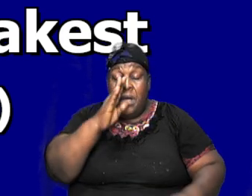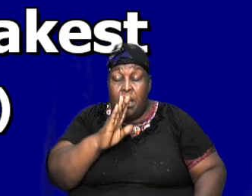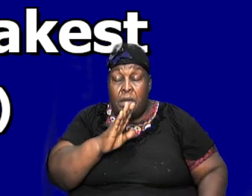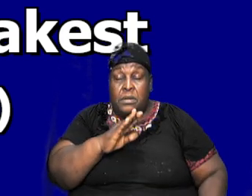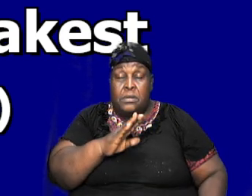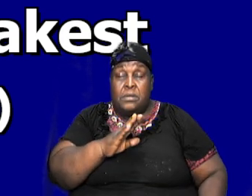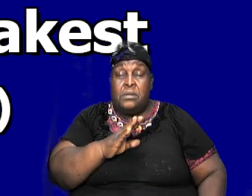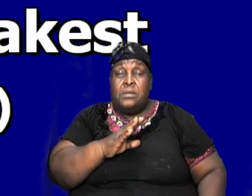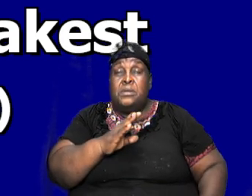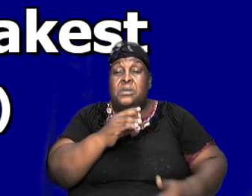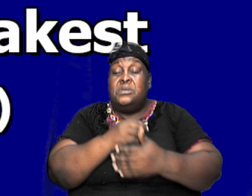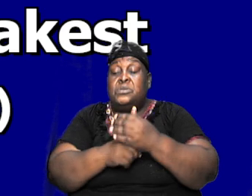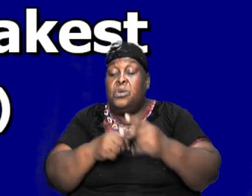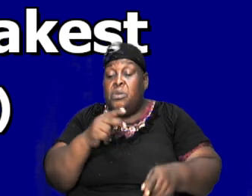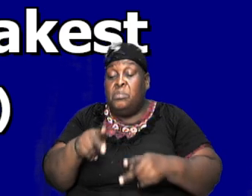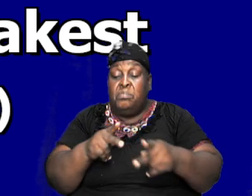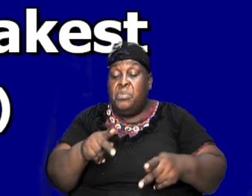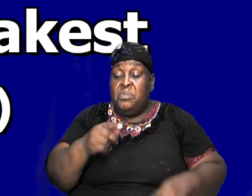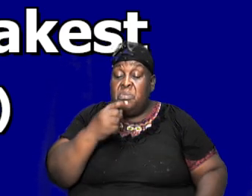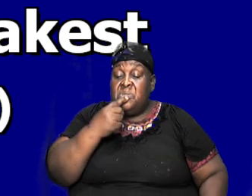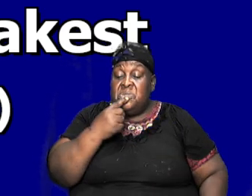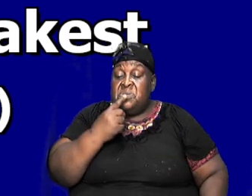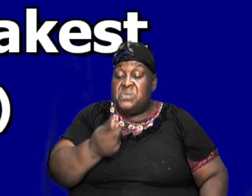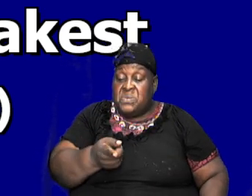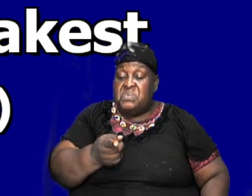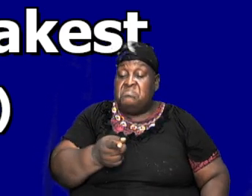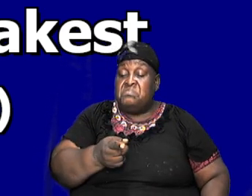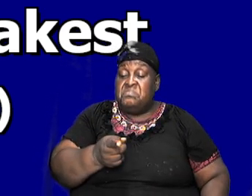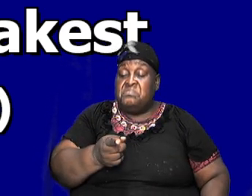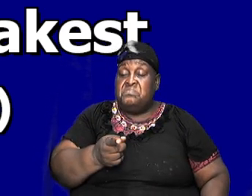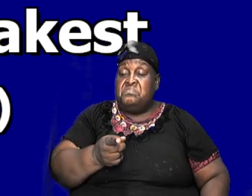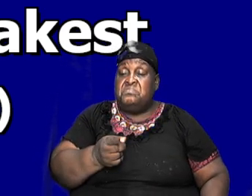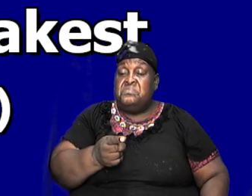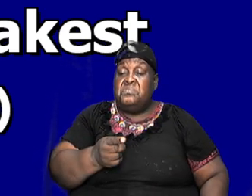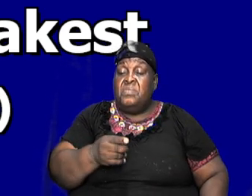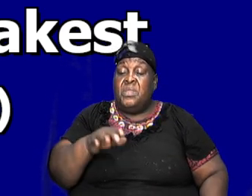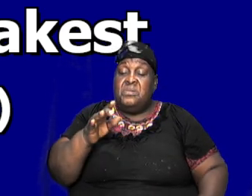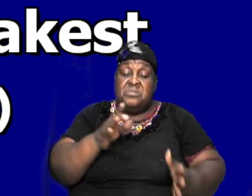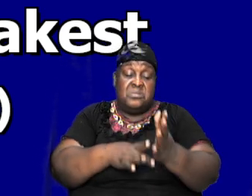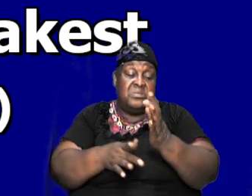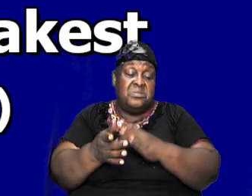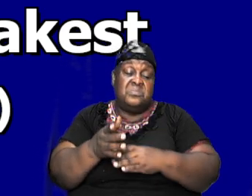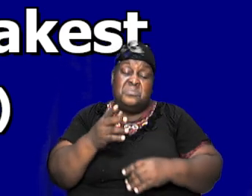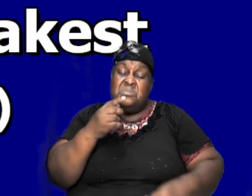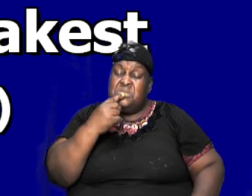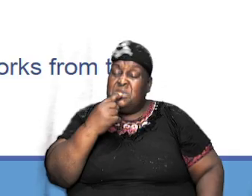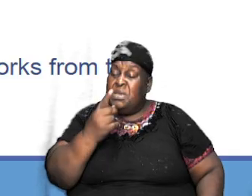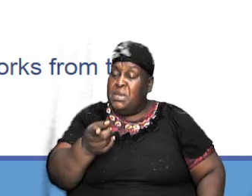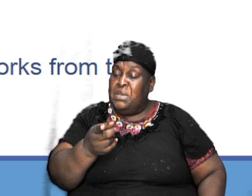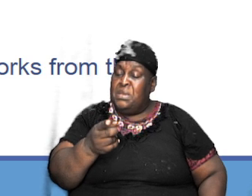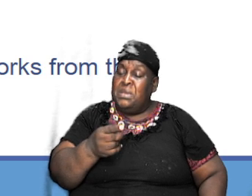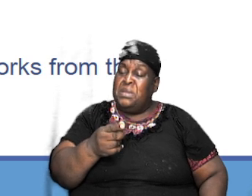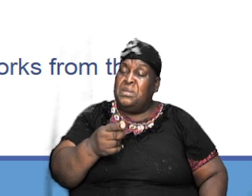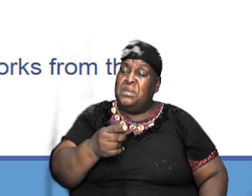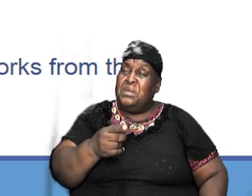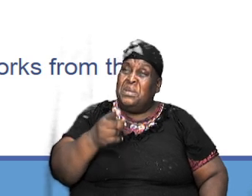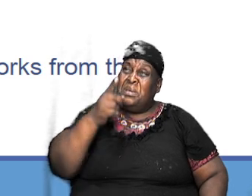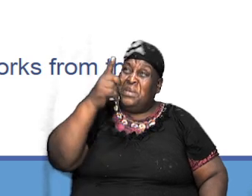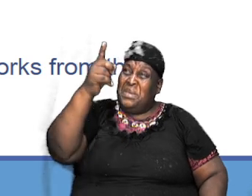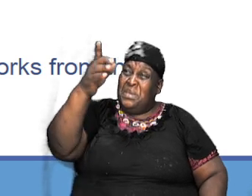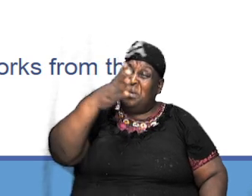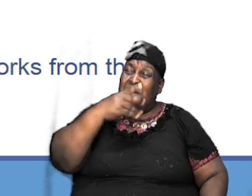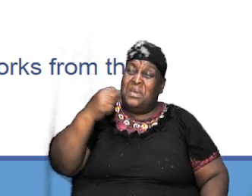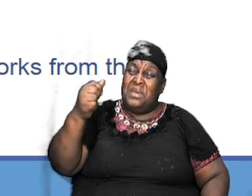to this slide. Some folks look at this and say that, you know, Jesus was just saying that he and his Father